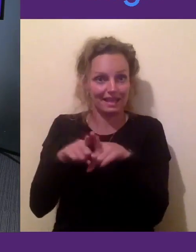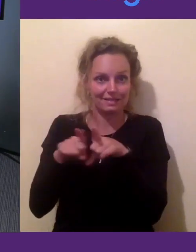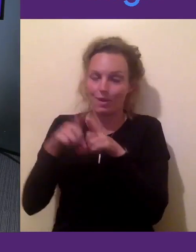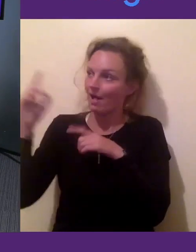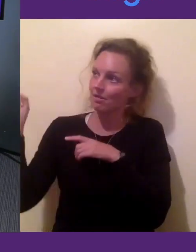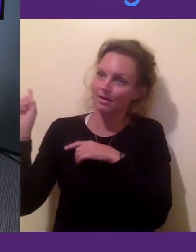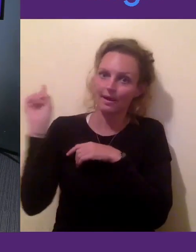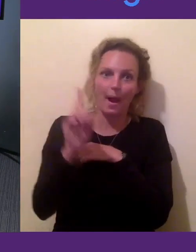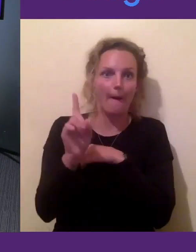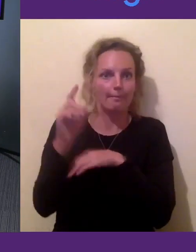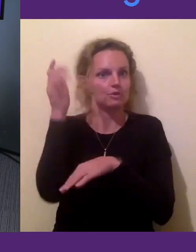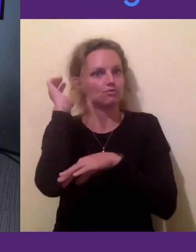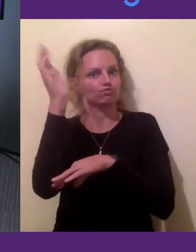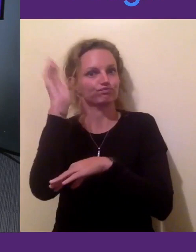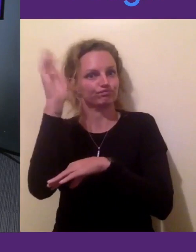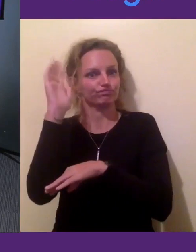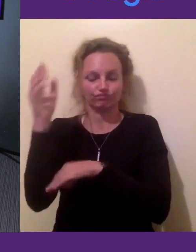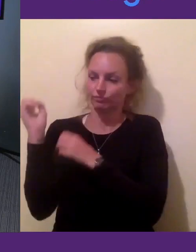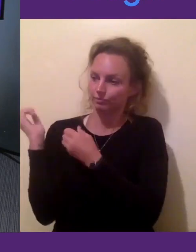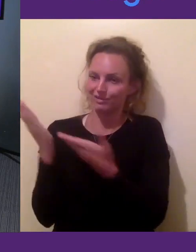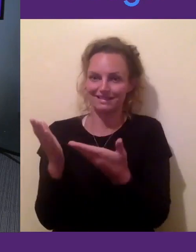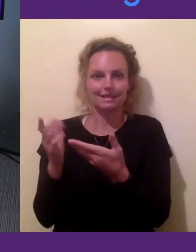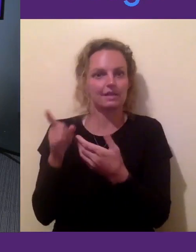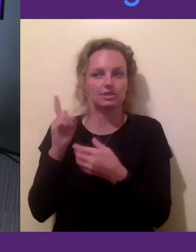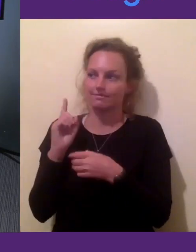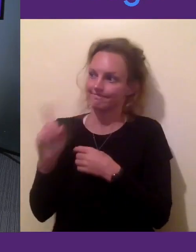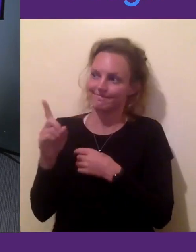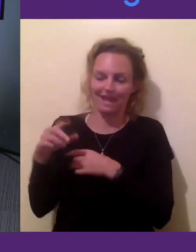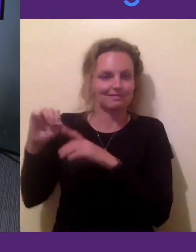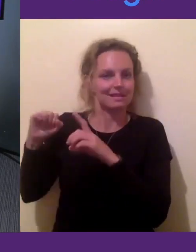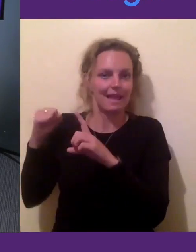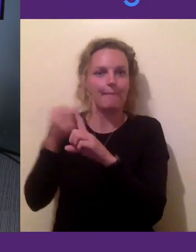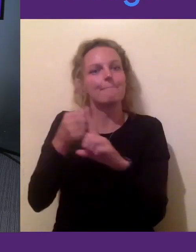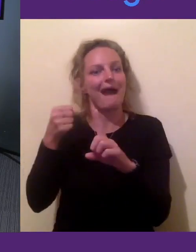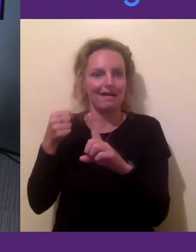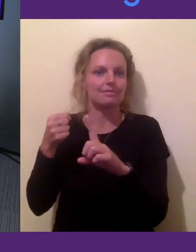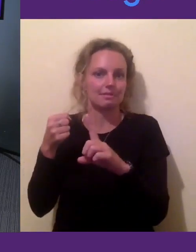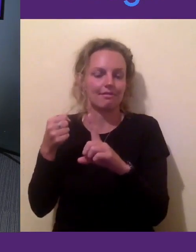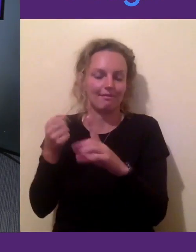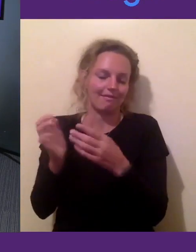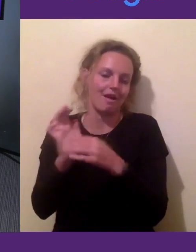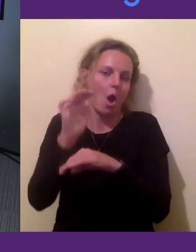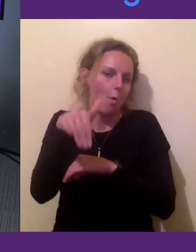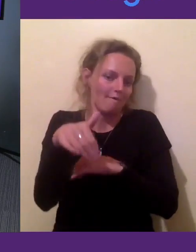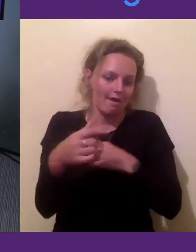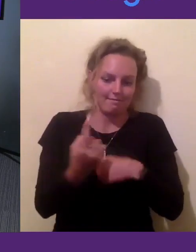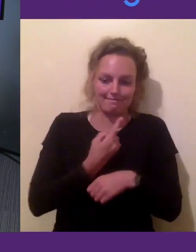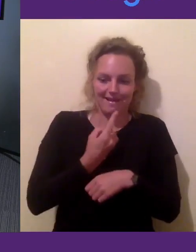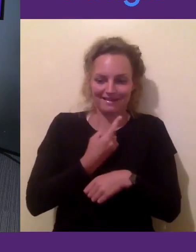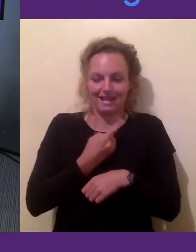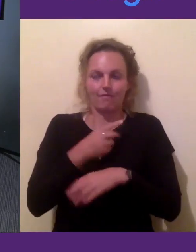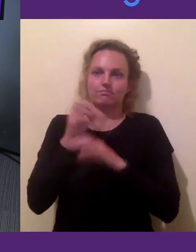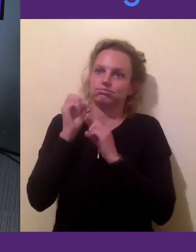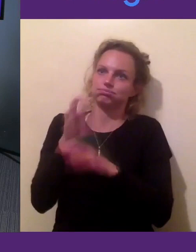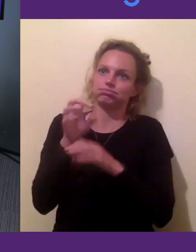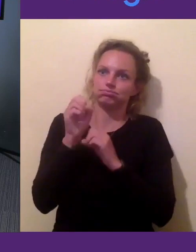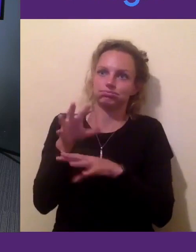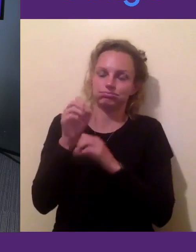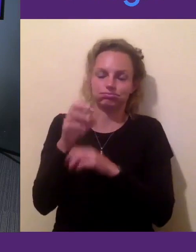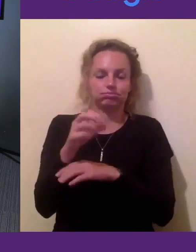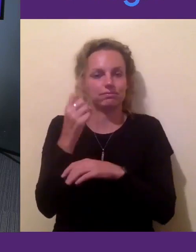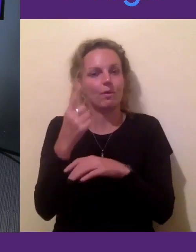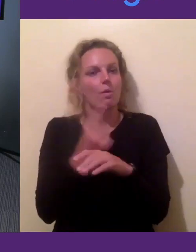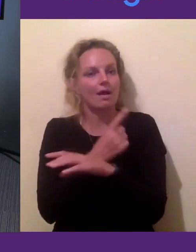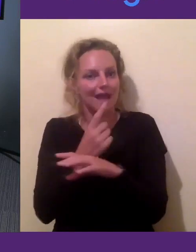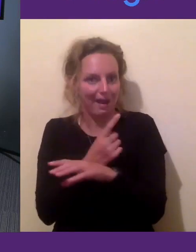impactful than, say, me talking for an hour. What Addy can show you in 5 minutes over what a good website, a good